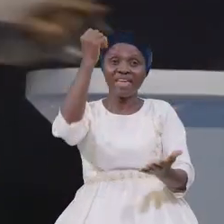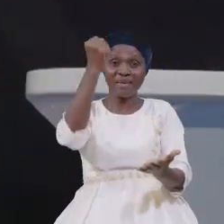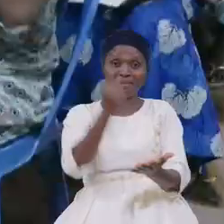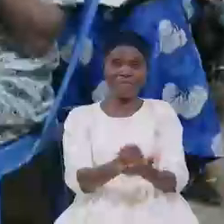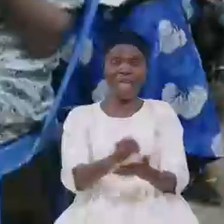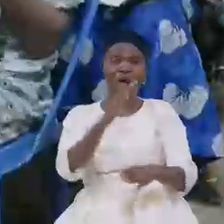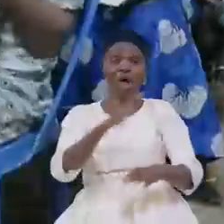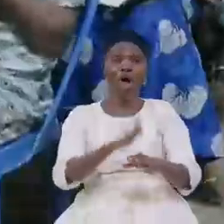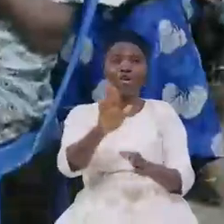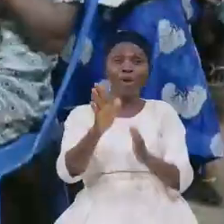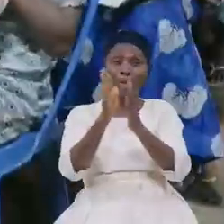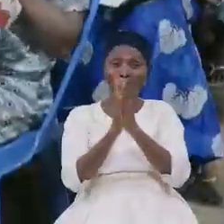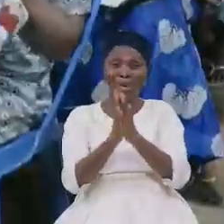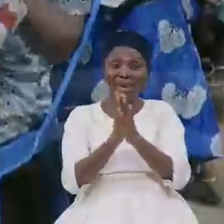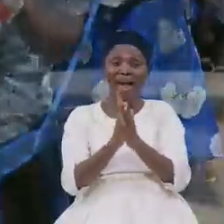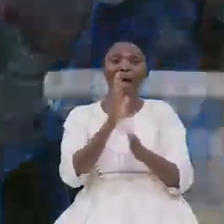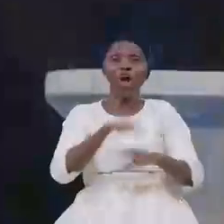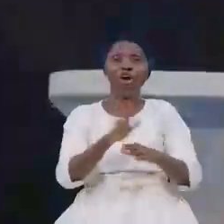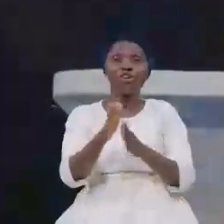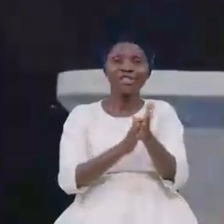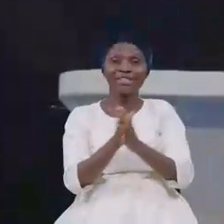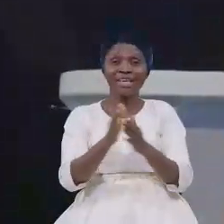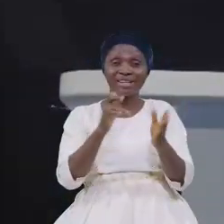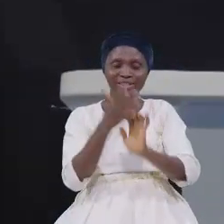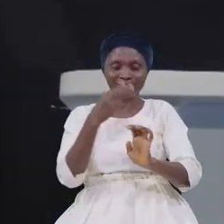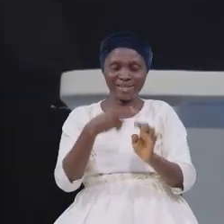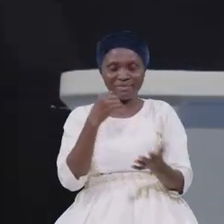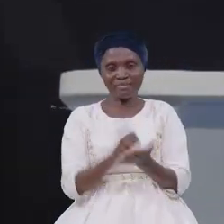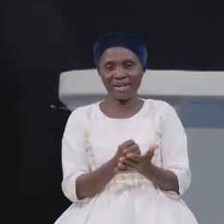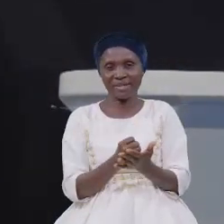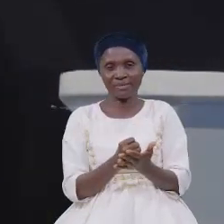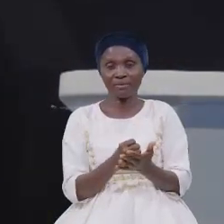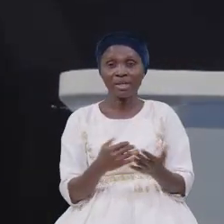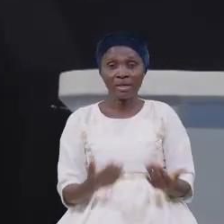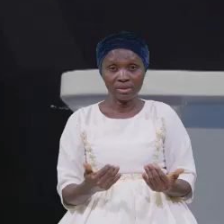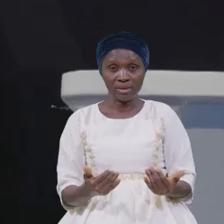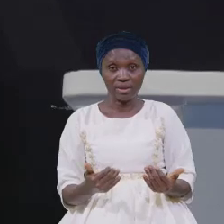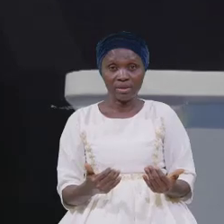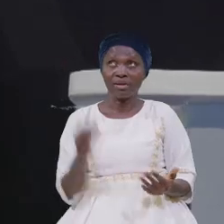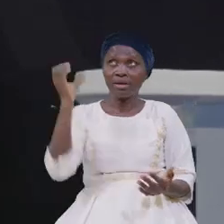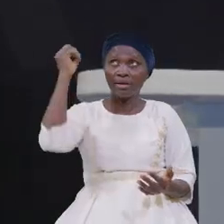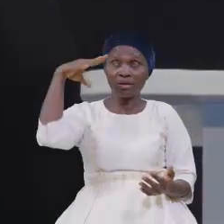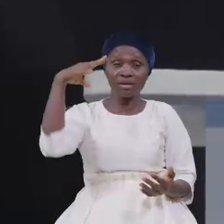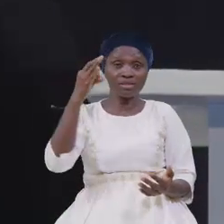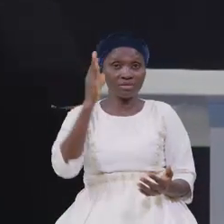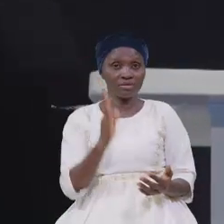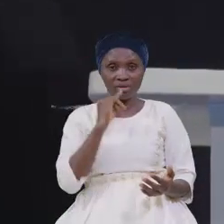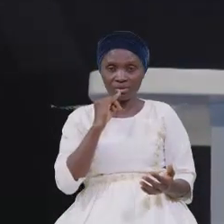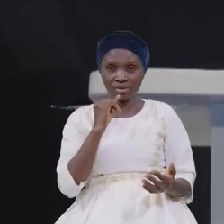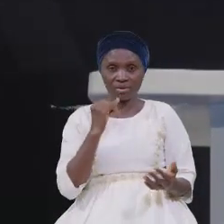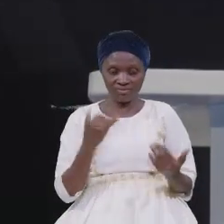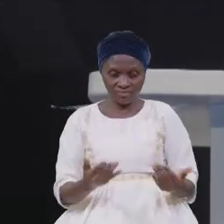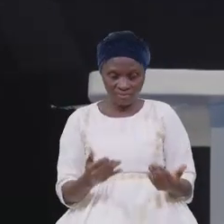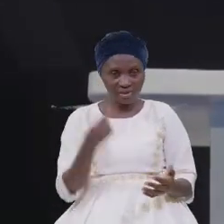desire. Now the grace of God is available for you, the goodness